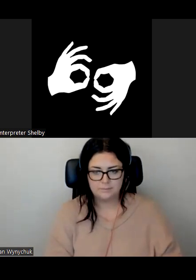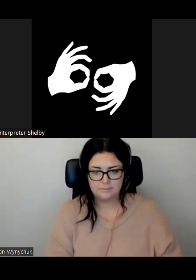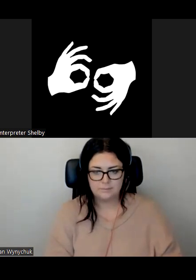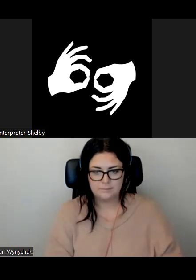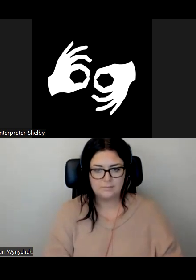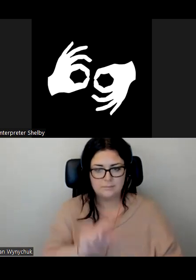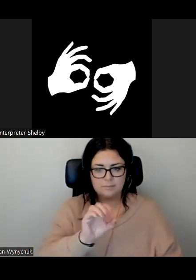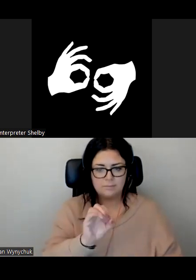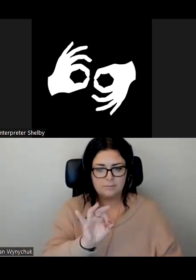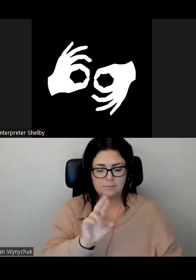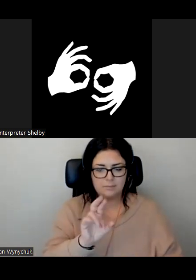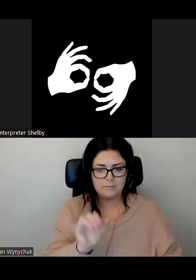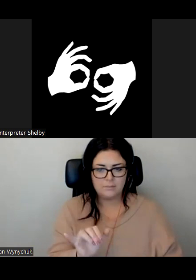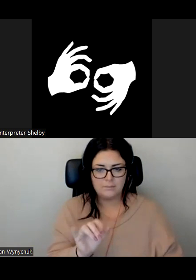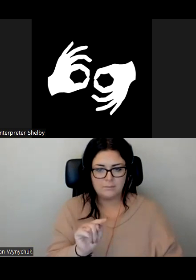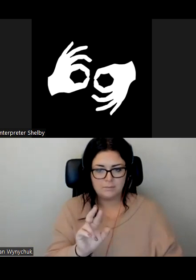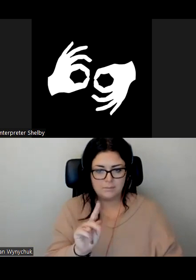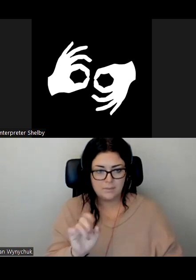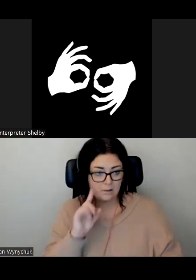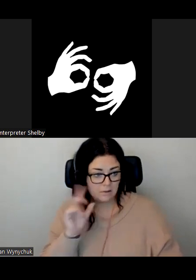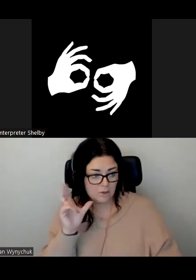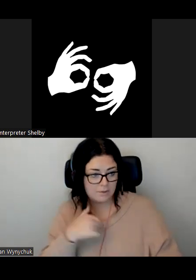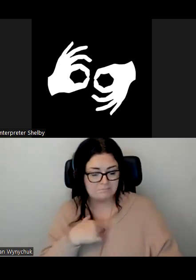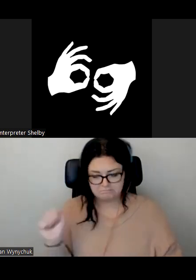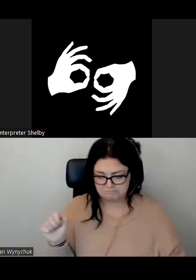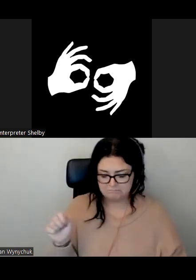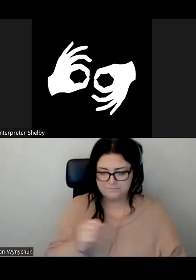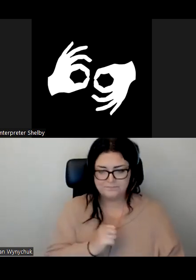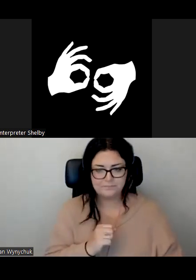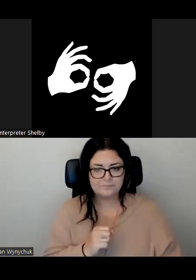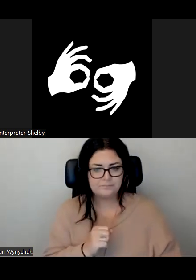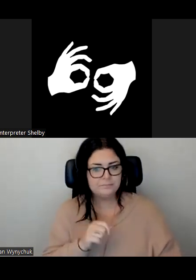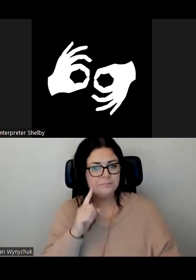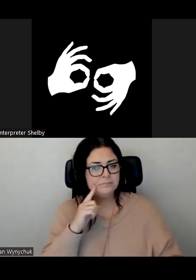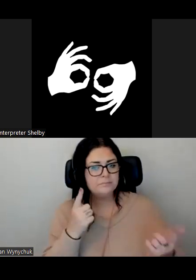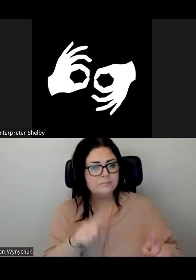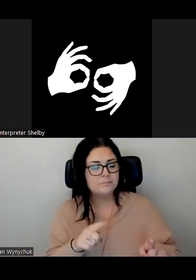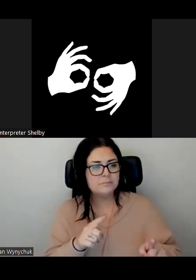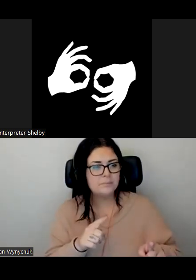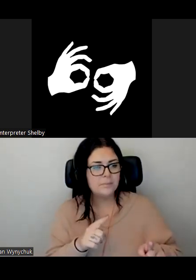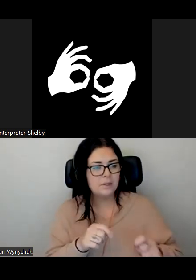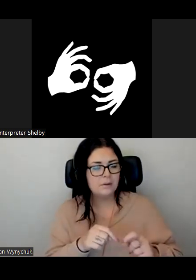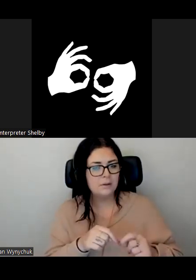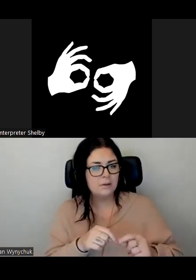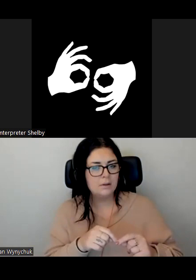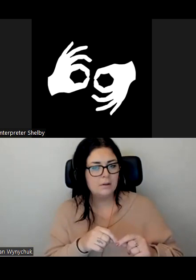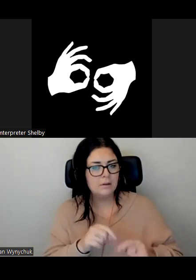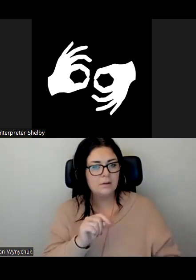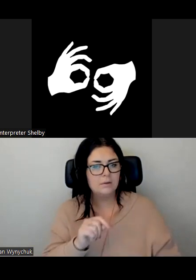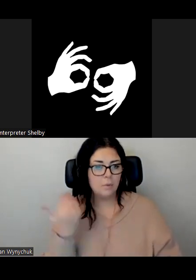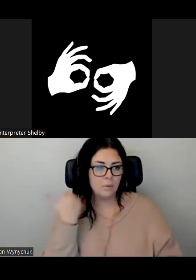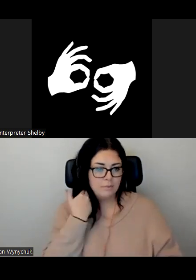What about can you hear me? Yes, we can. Okay. What about in the case of a